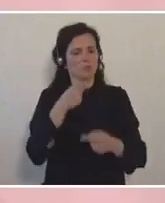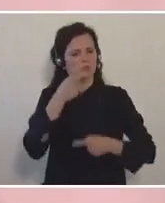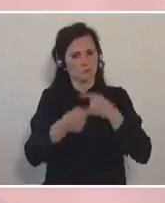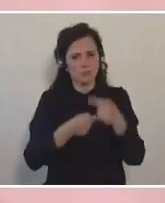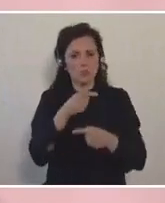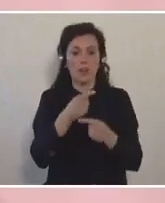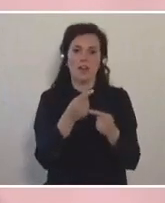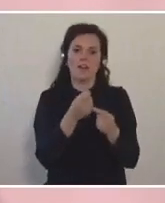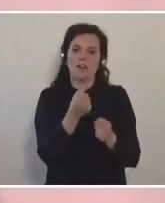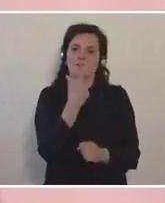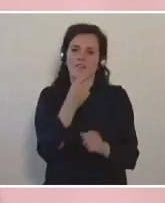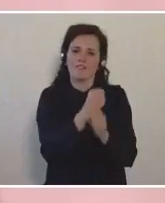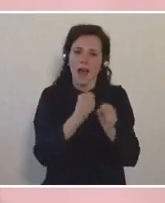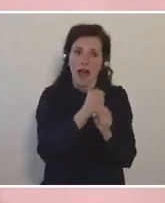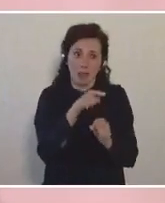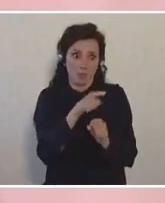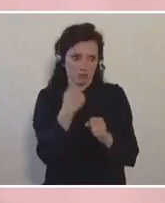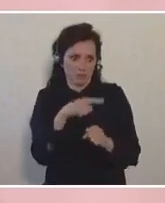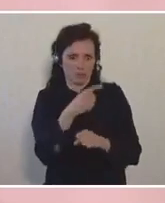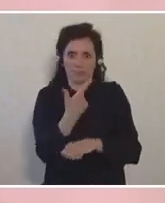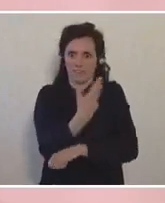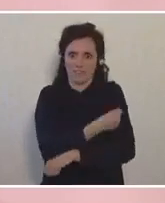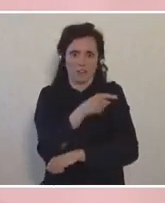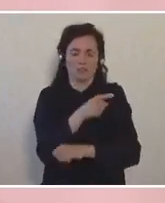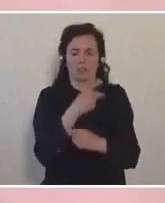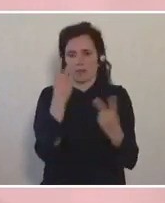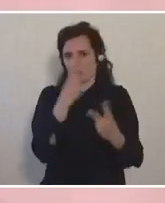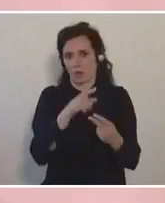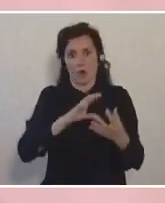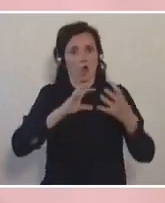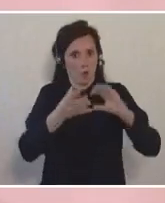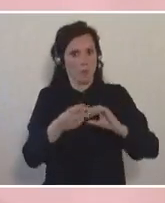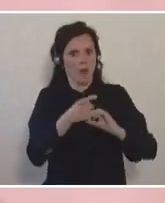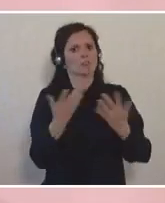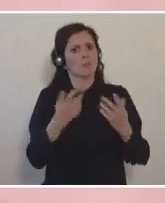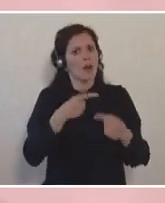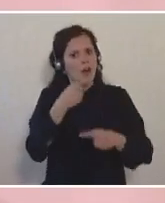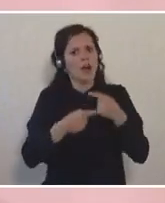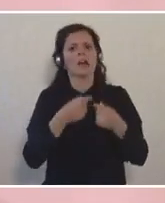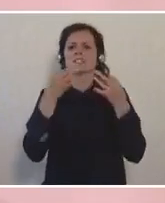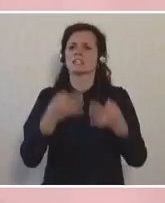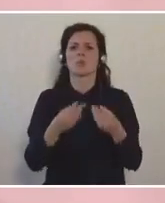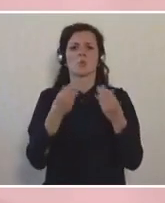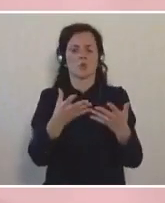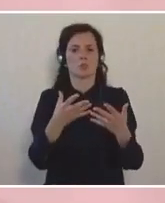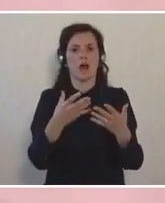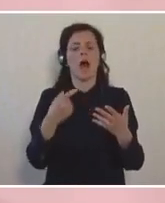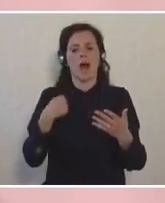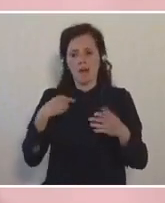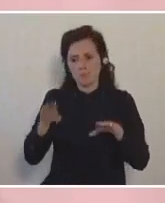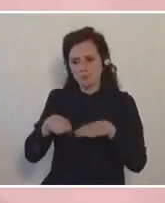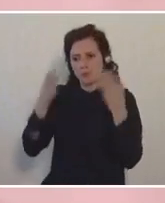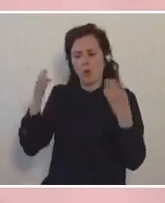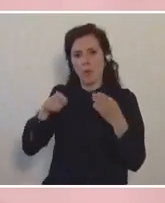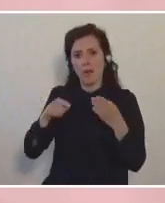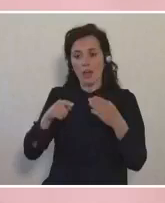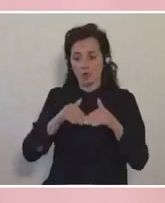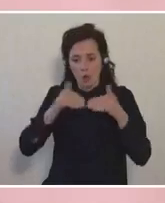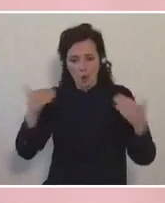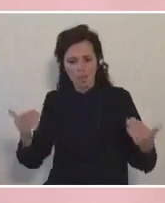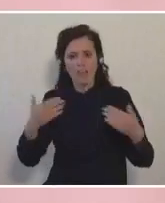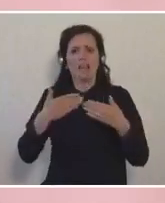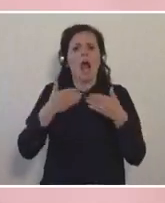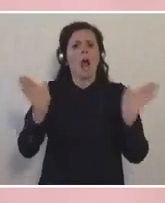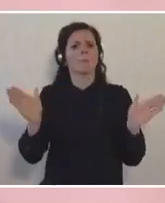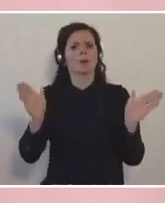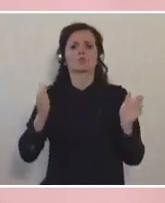have discovered that the complete openness of boundaries is essential to provide, to